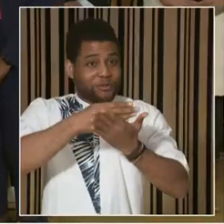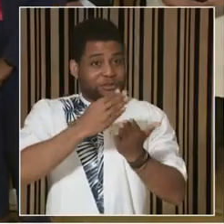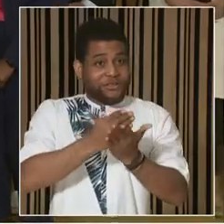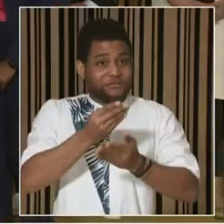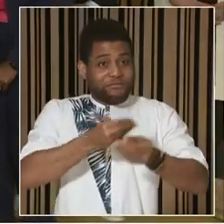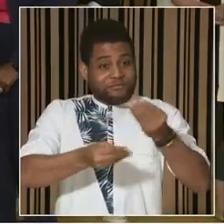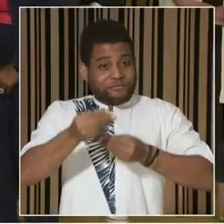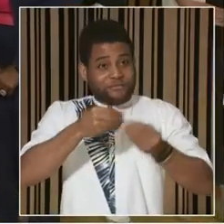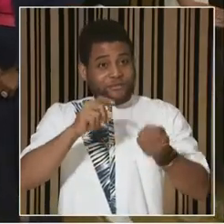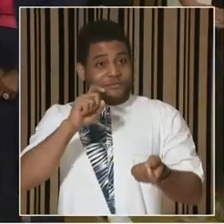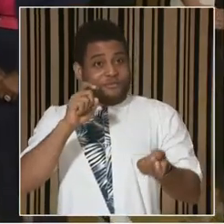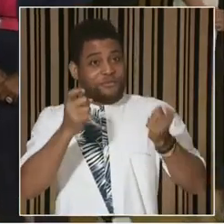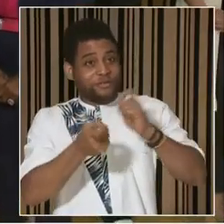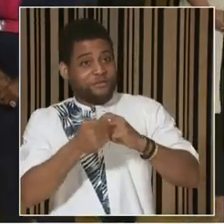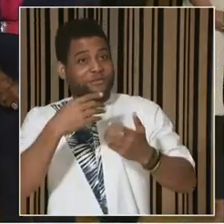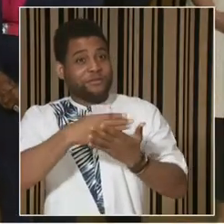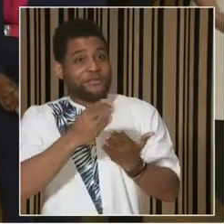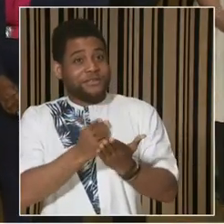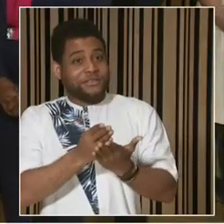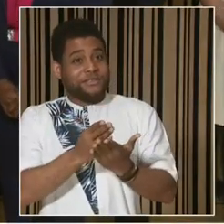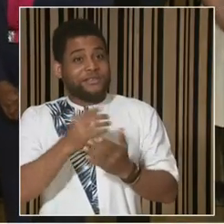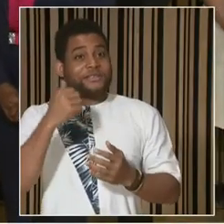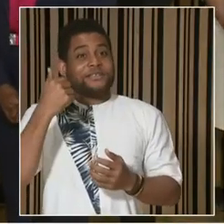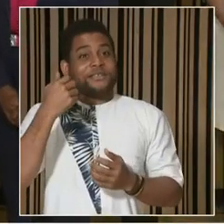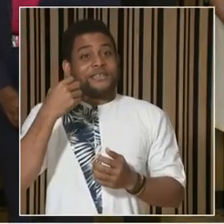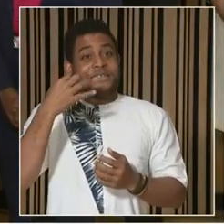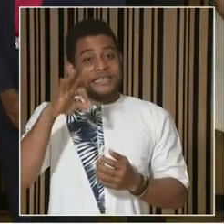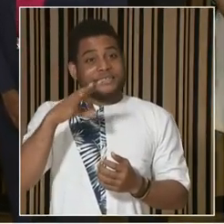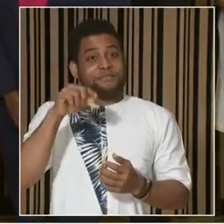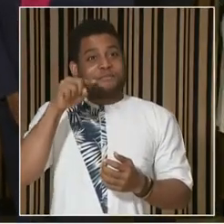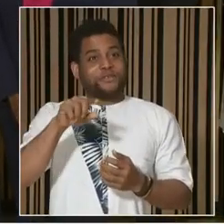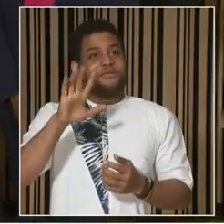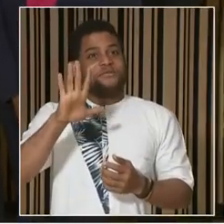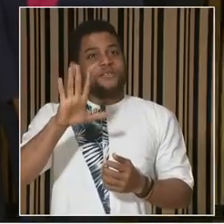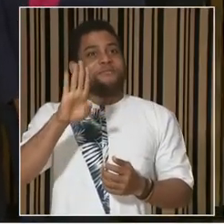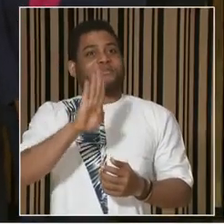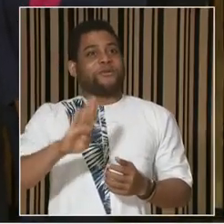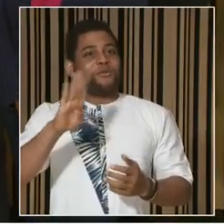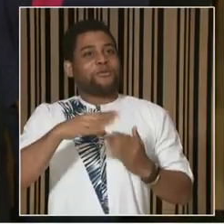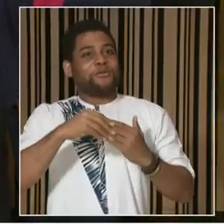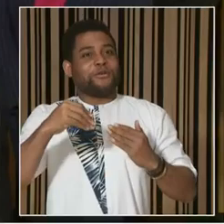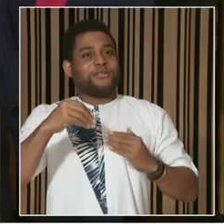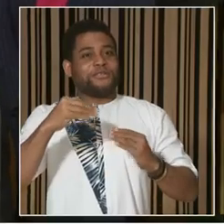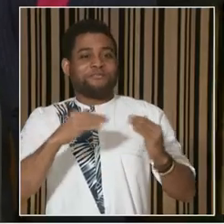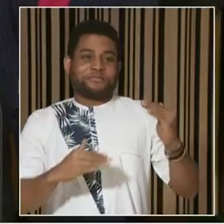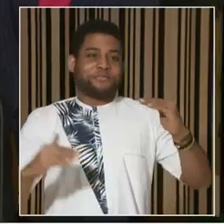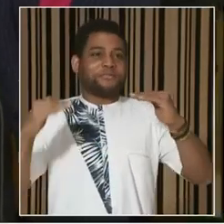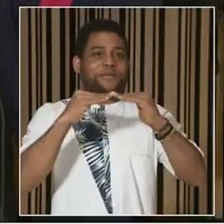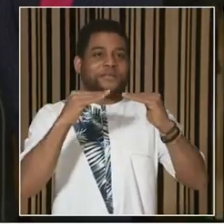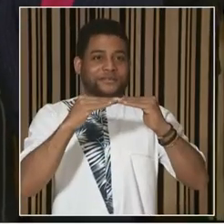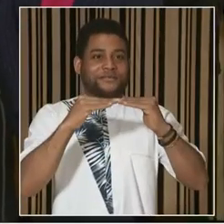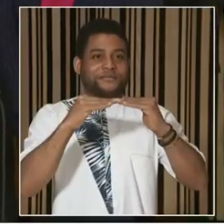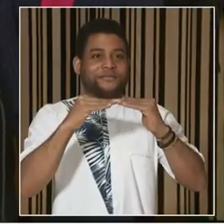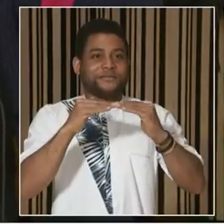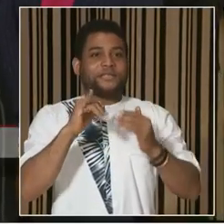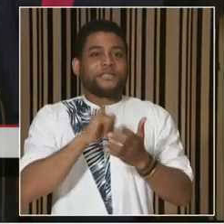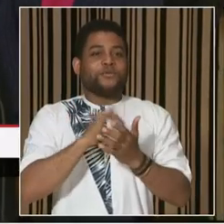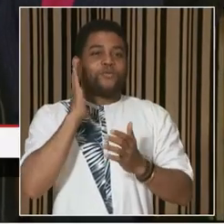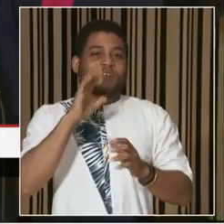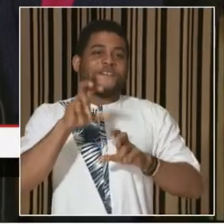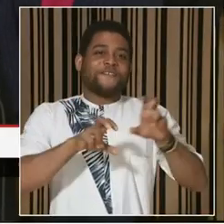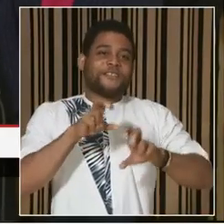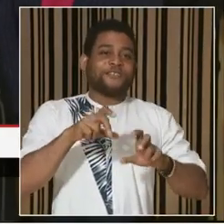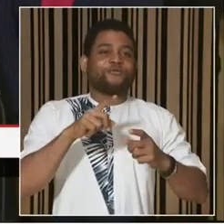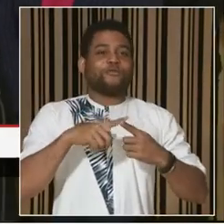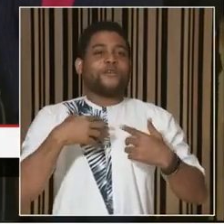budget, $19.5 billion that's balanced, that invests in the recovery of the District of